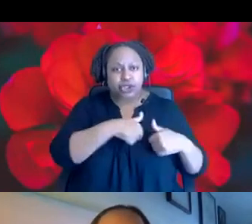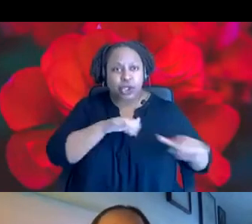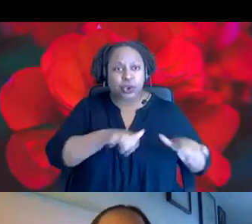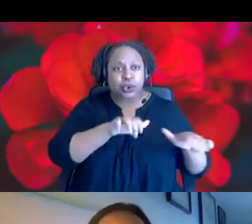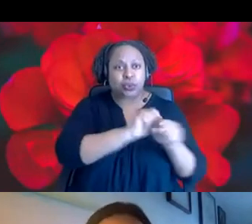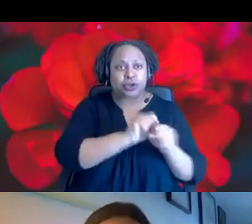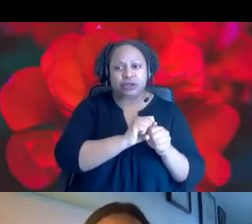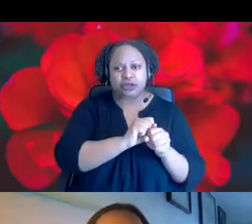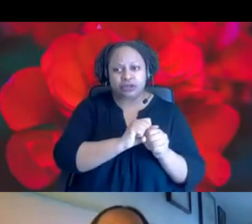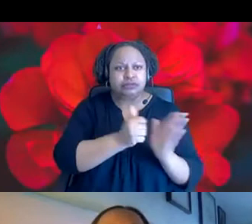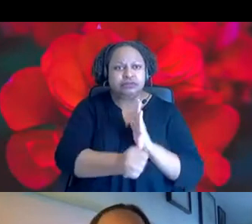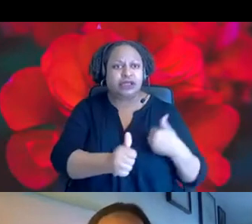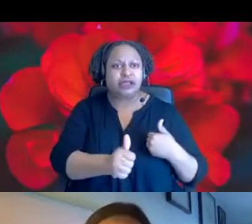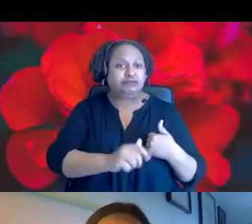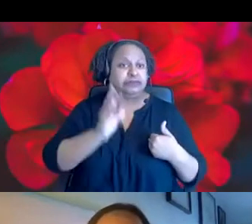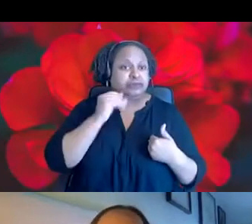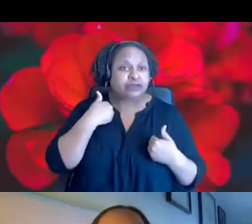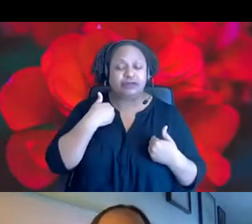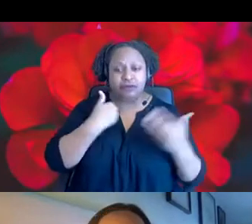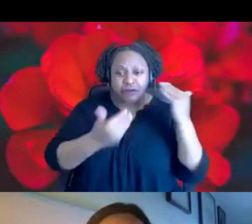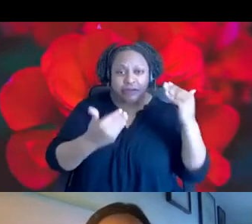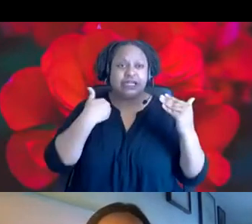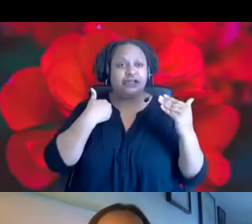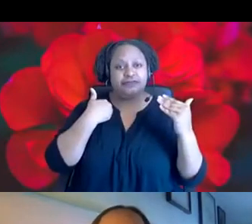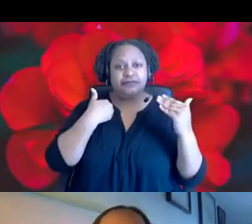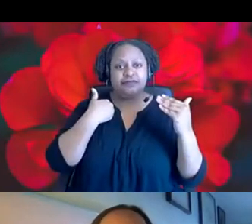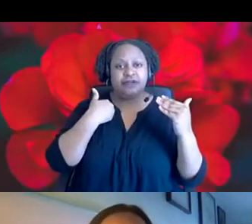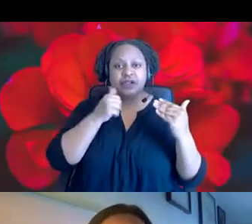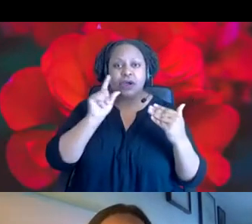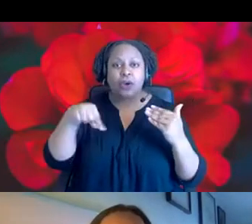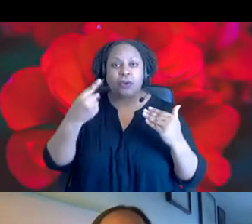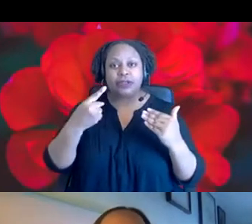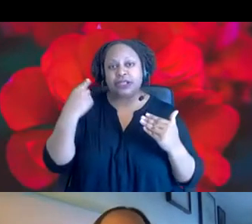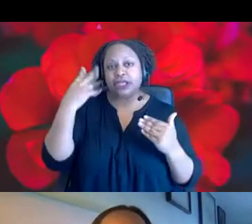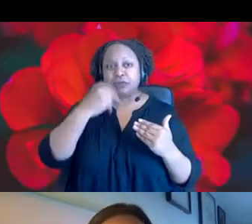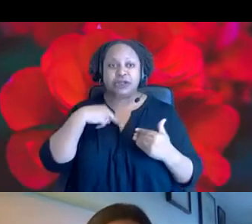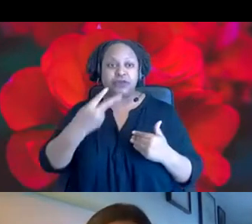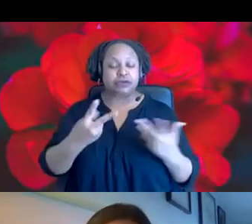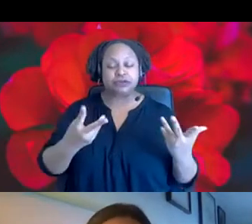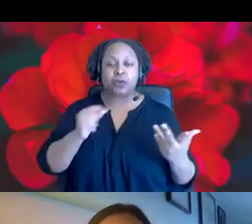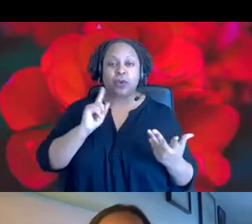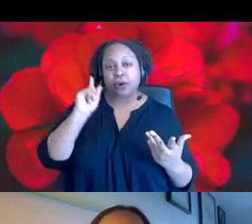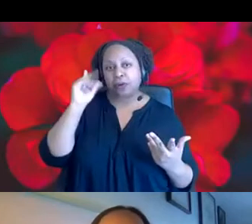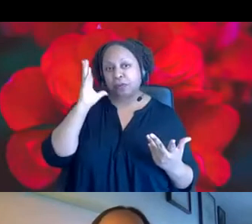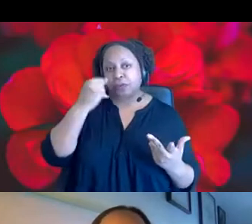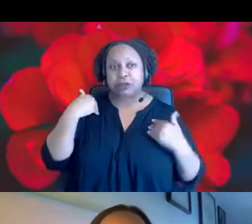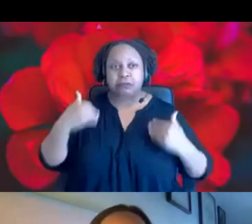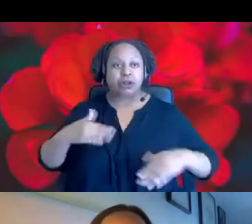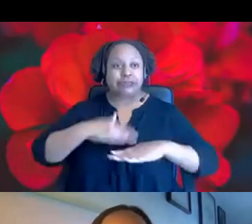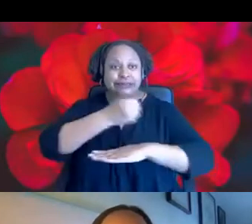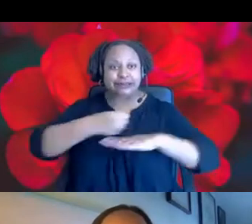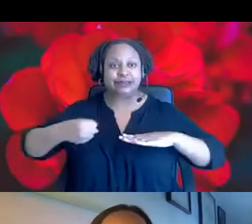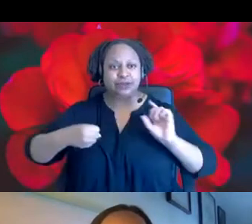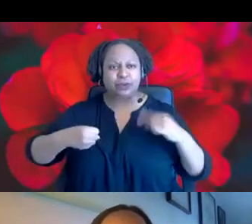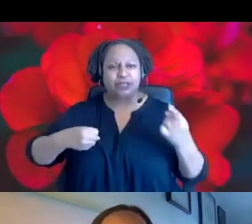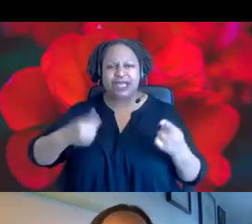We're not capable, you know, we're not just the pretty voice on stage or the pretty body on stage or the, you know, it's not just that. I don't know